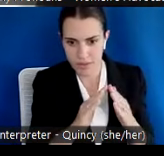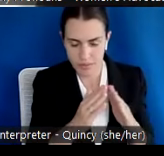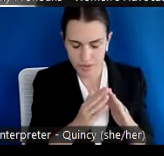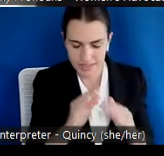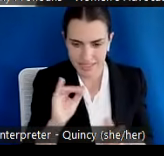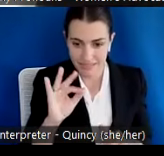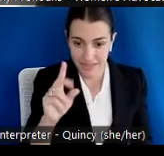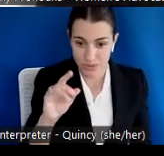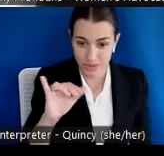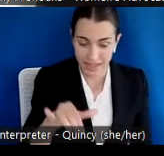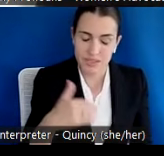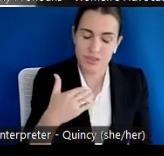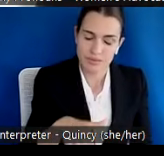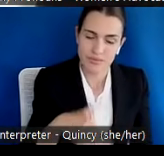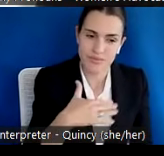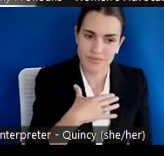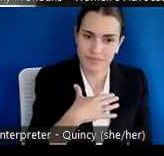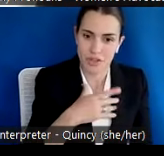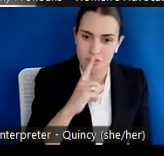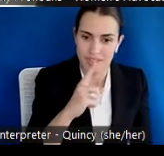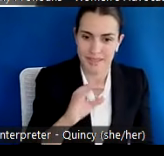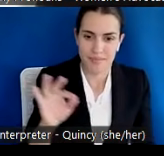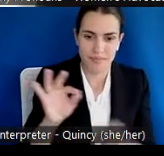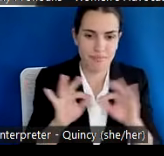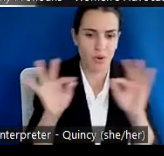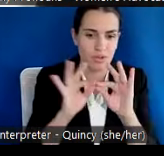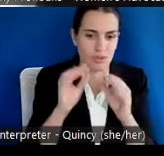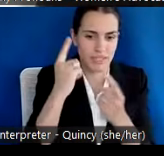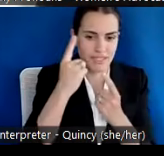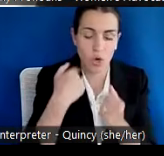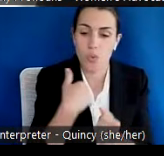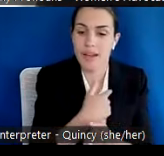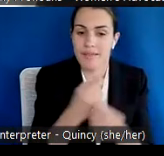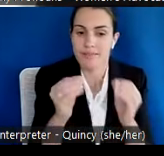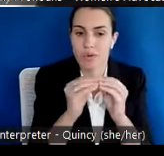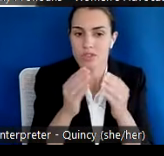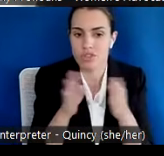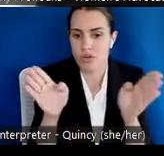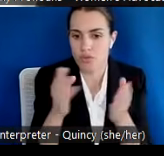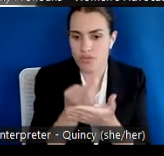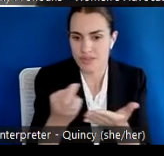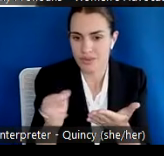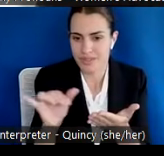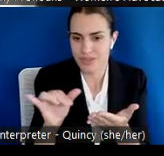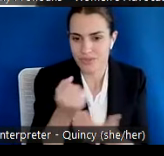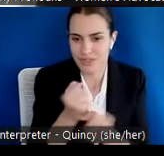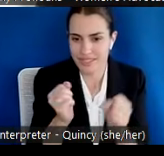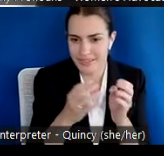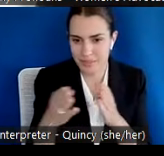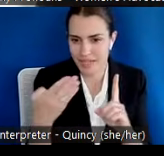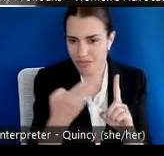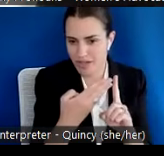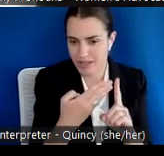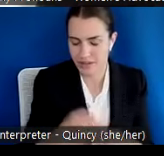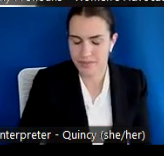those are all really important things to consider. And we have more resources that are more general for safety planning there.